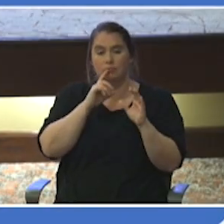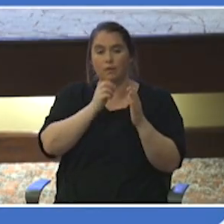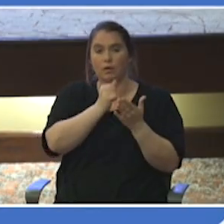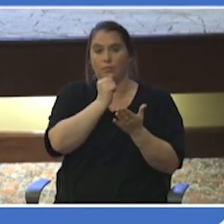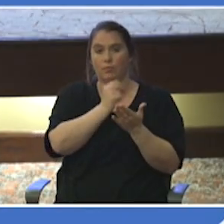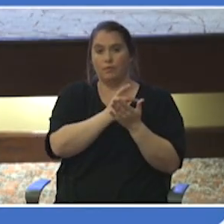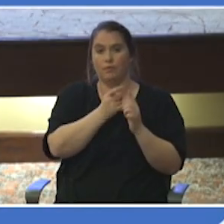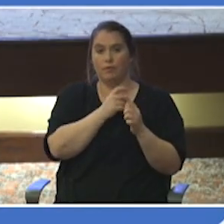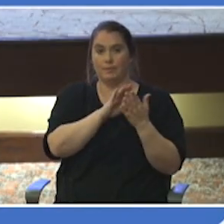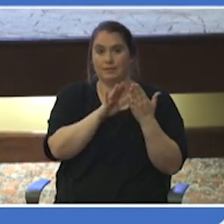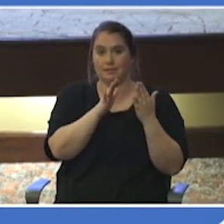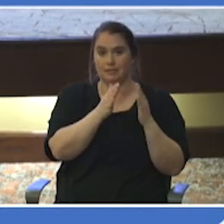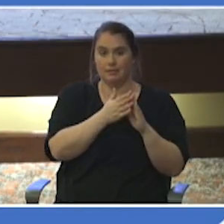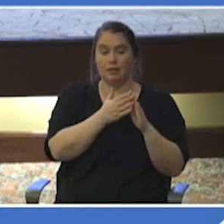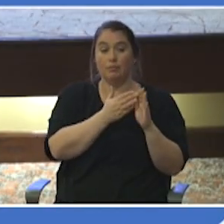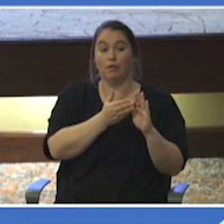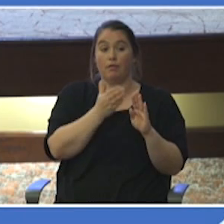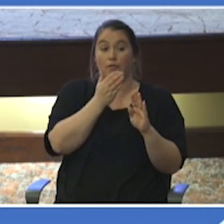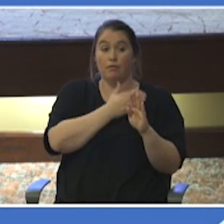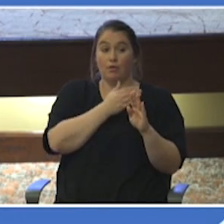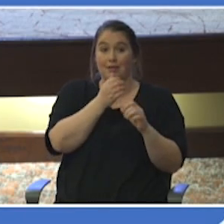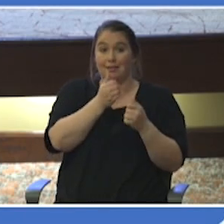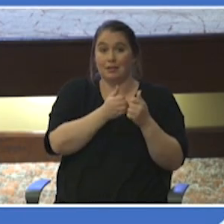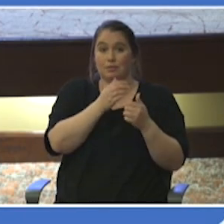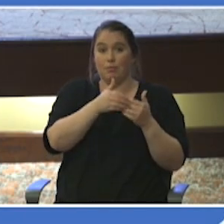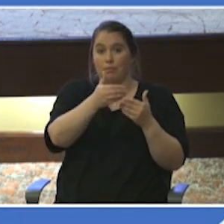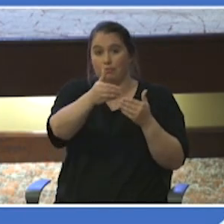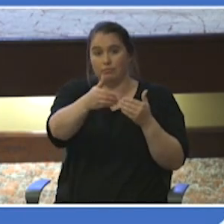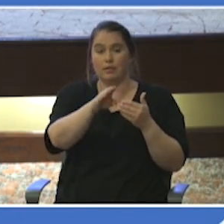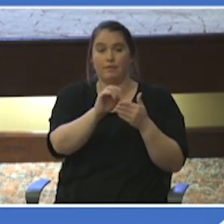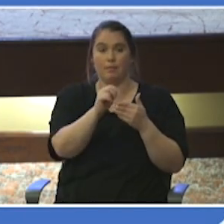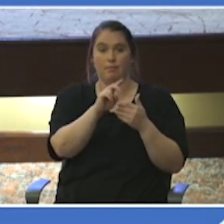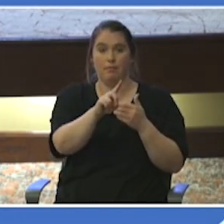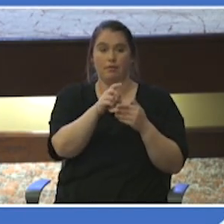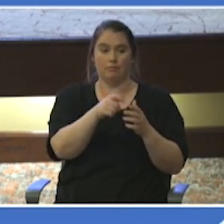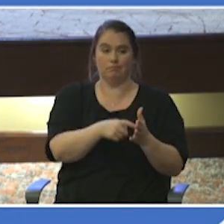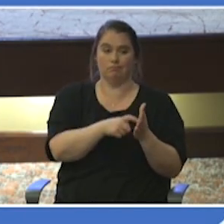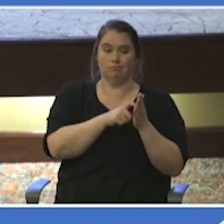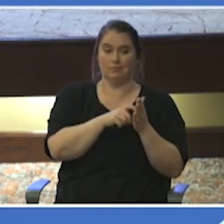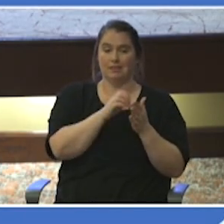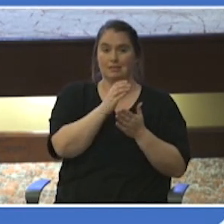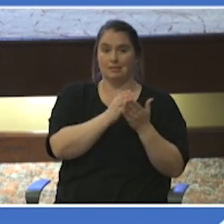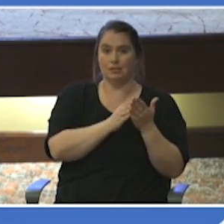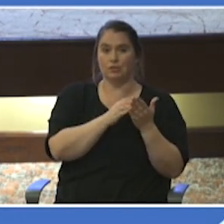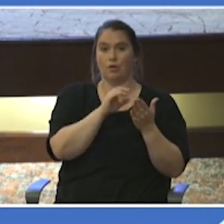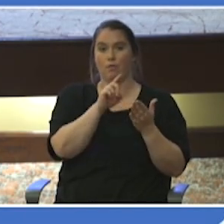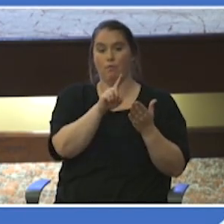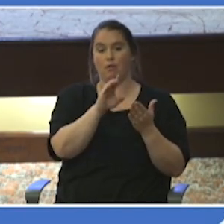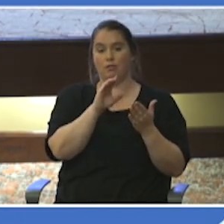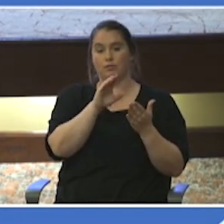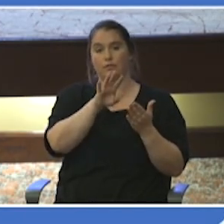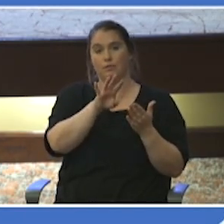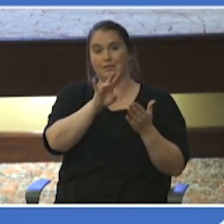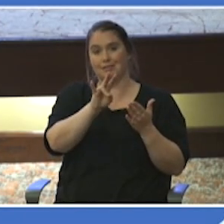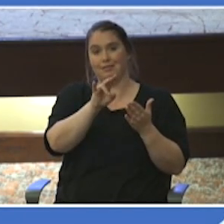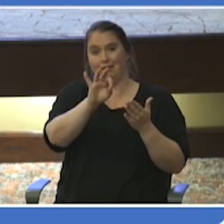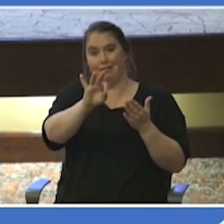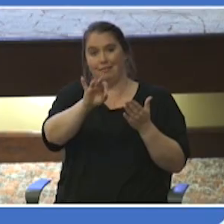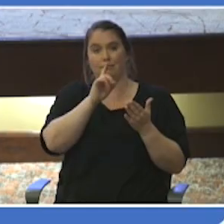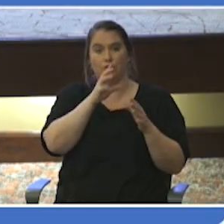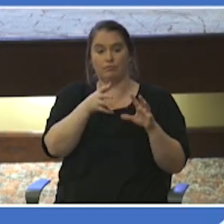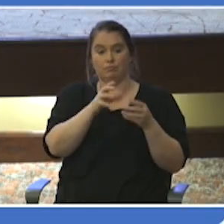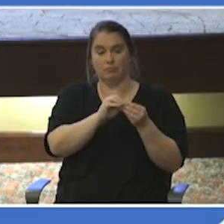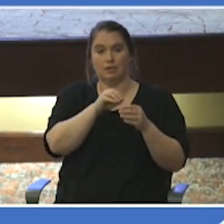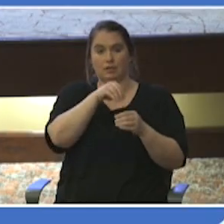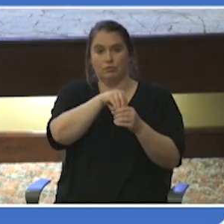city for the issuance of the bonds, which is required by Section 147F of the Internal Revenue